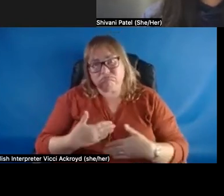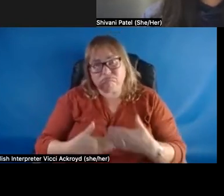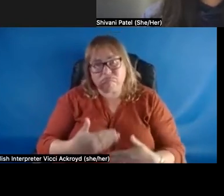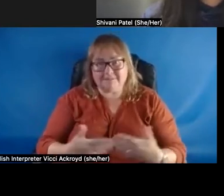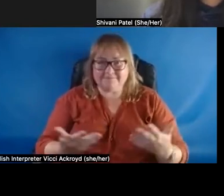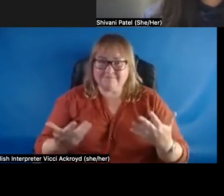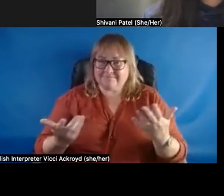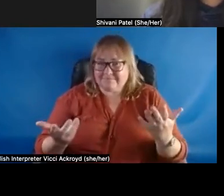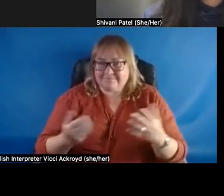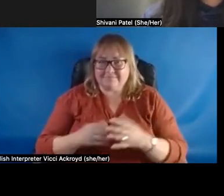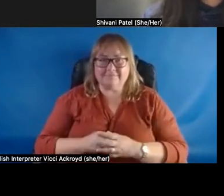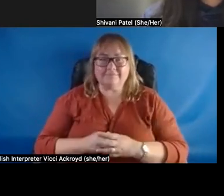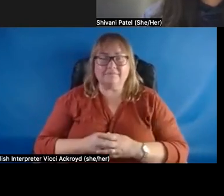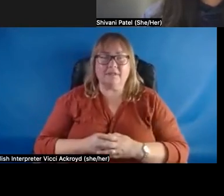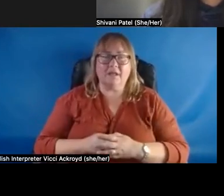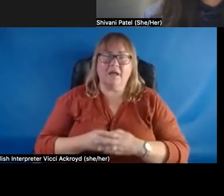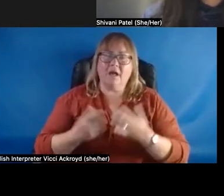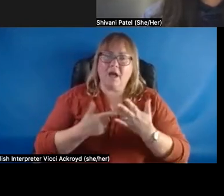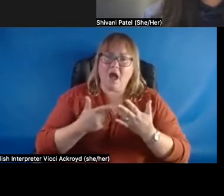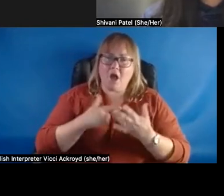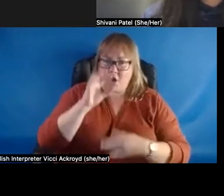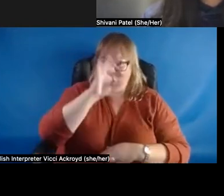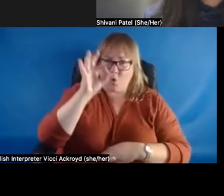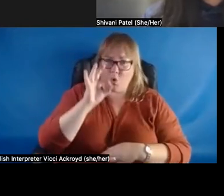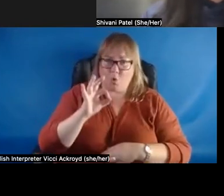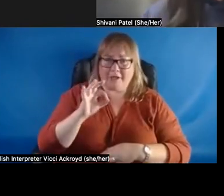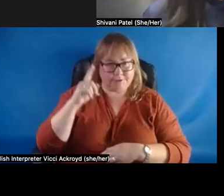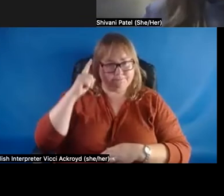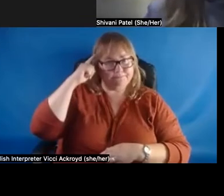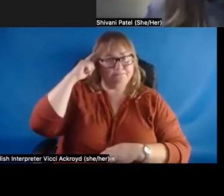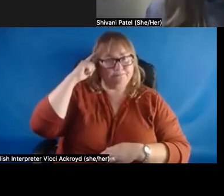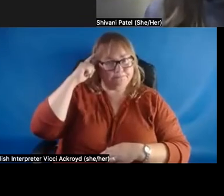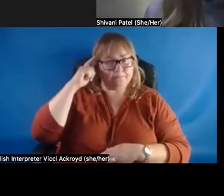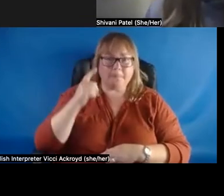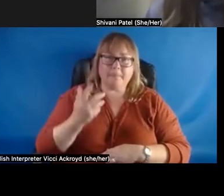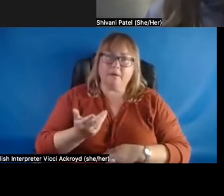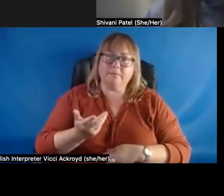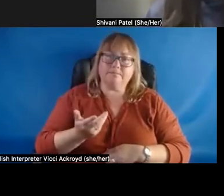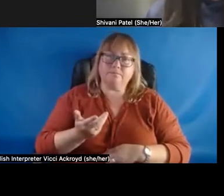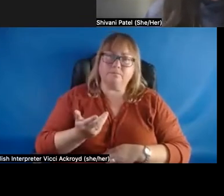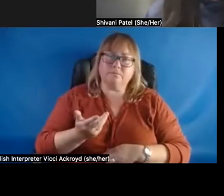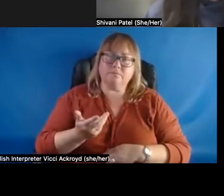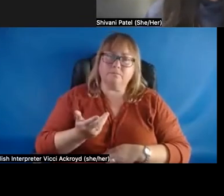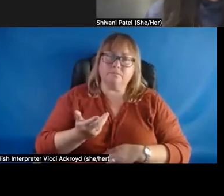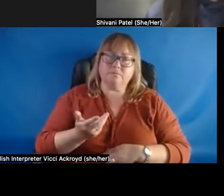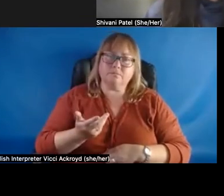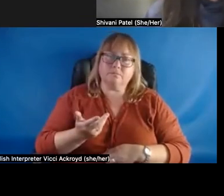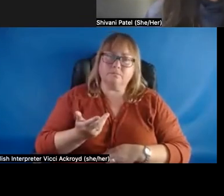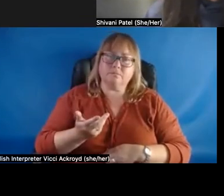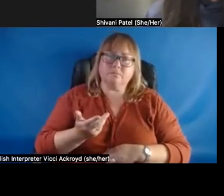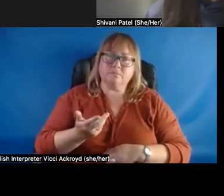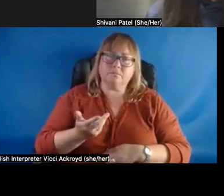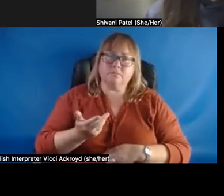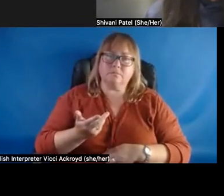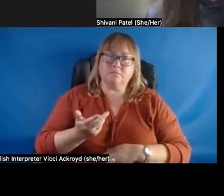Another question which we wanted to ask is, how do people recognize which caste other